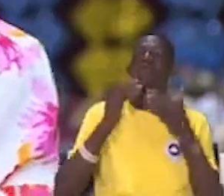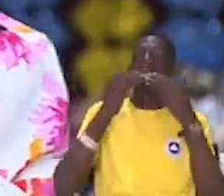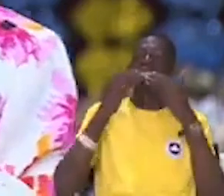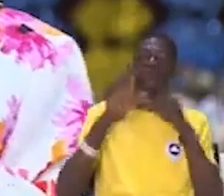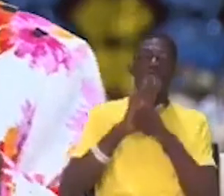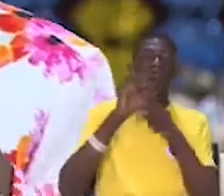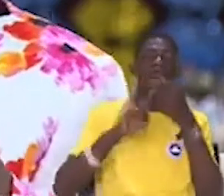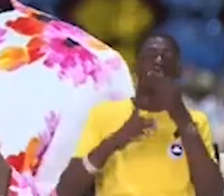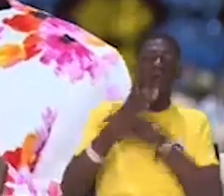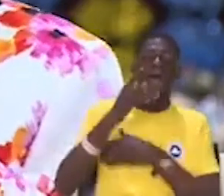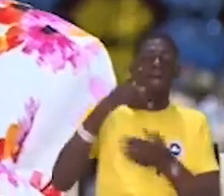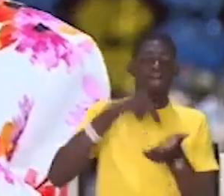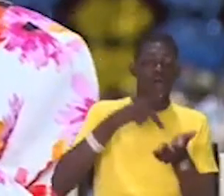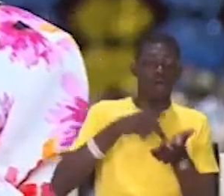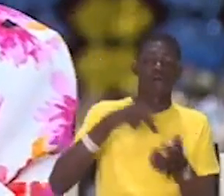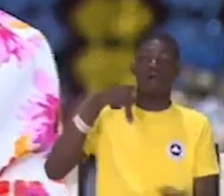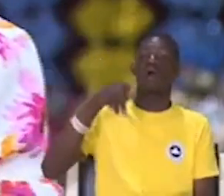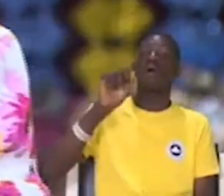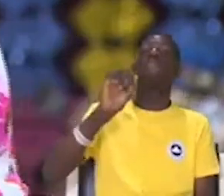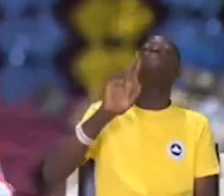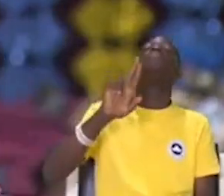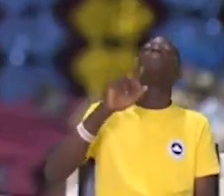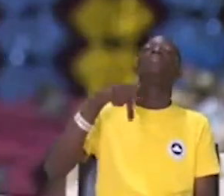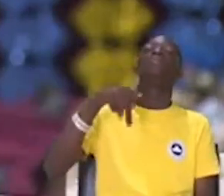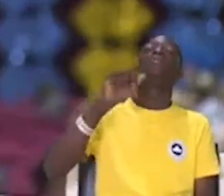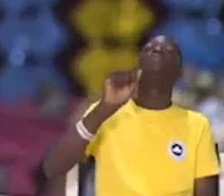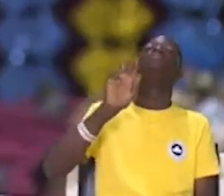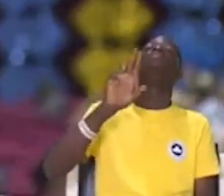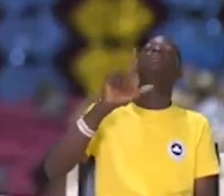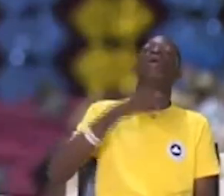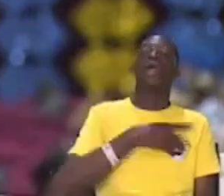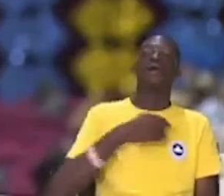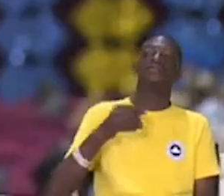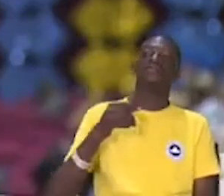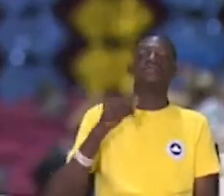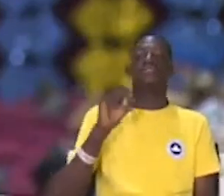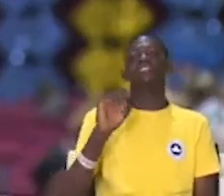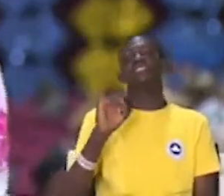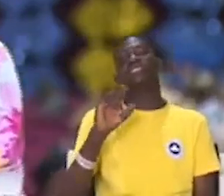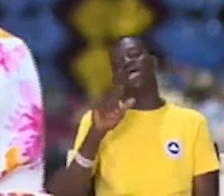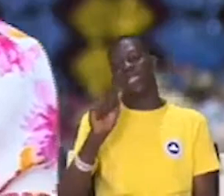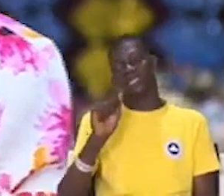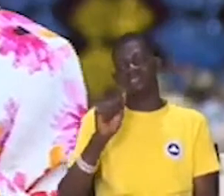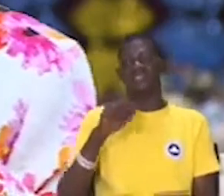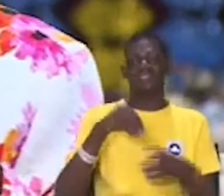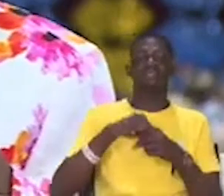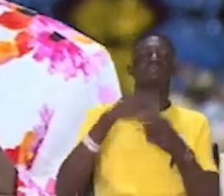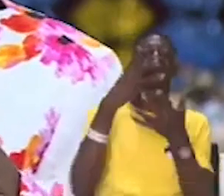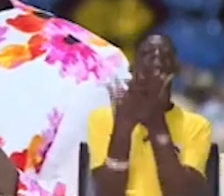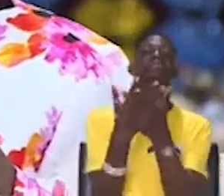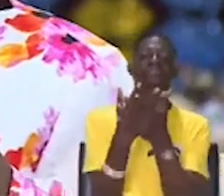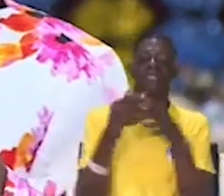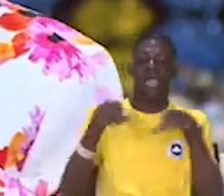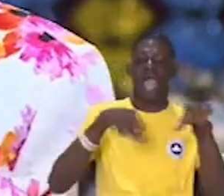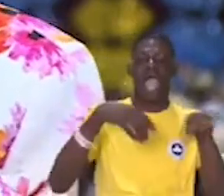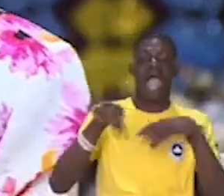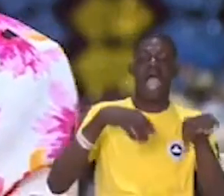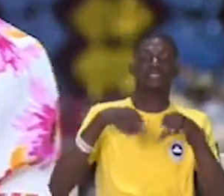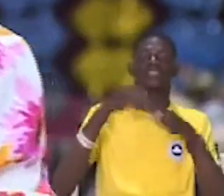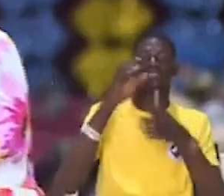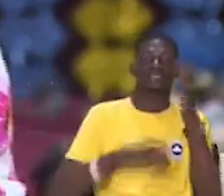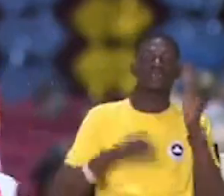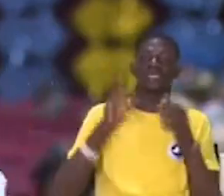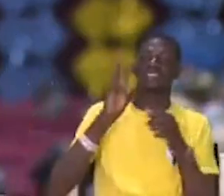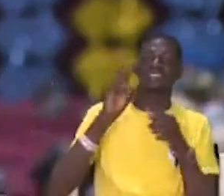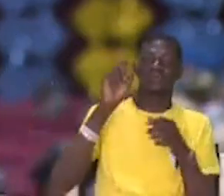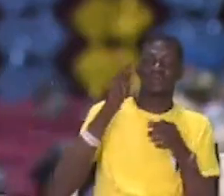God. Paul and Silas in prison in Acts chapter 16. Acts 16 verse 25